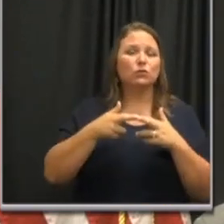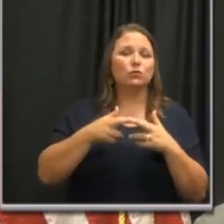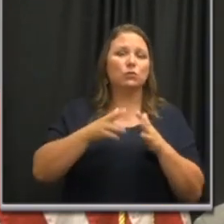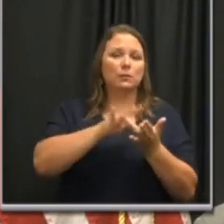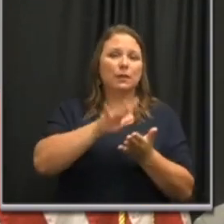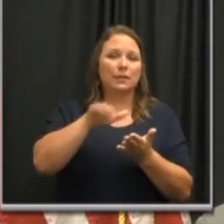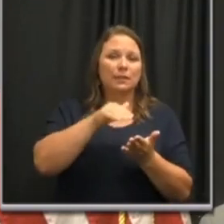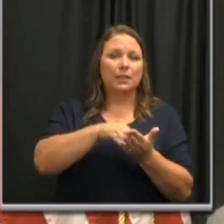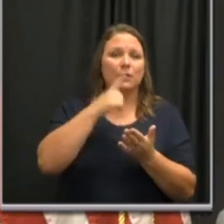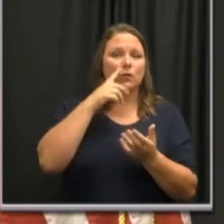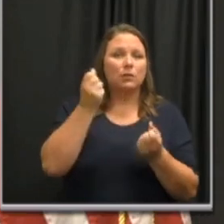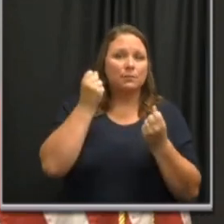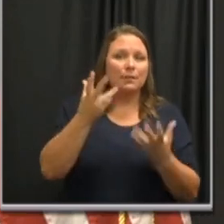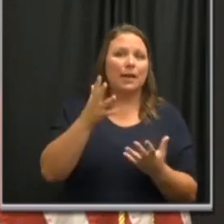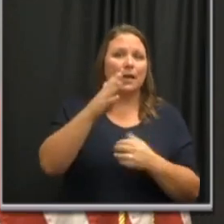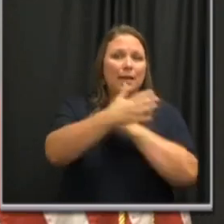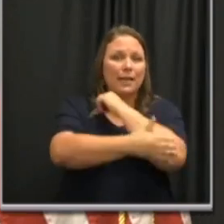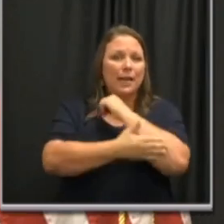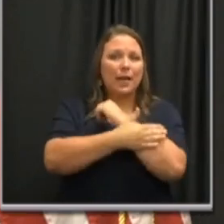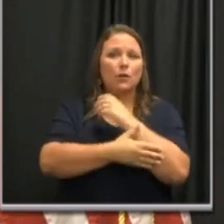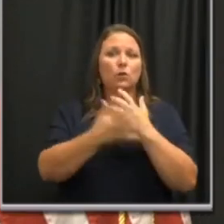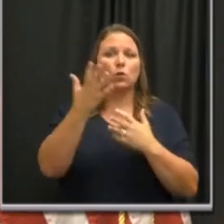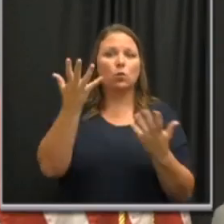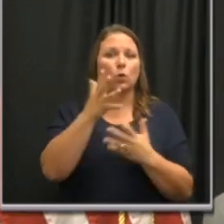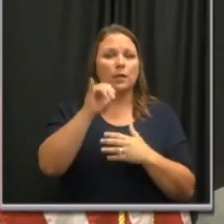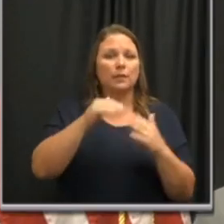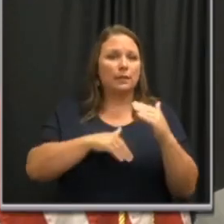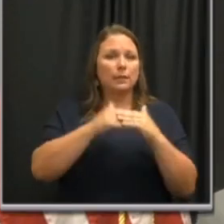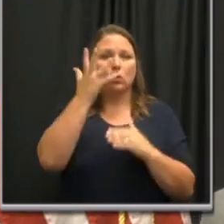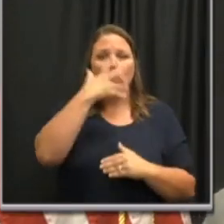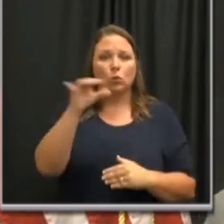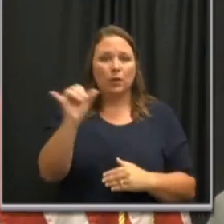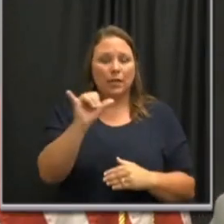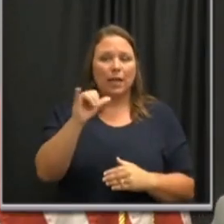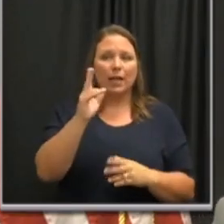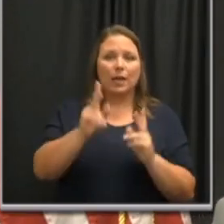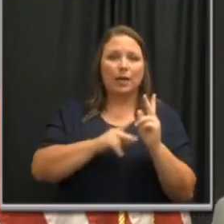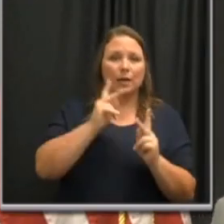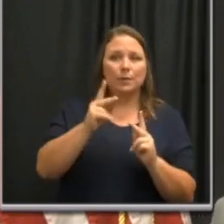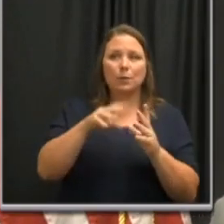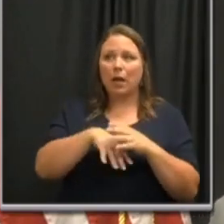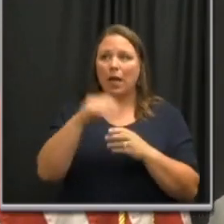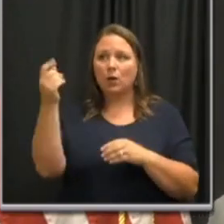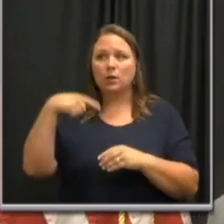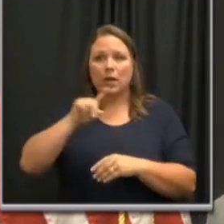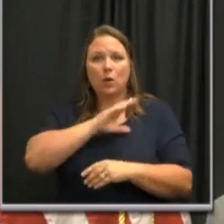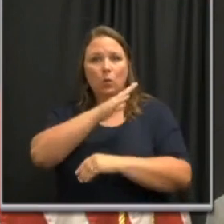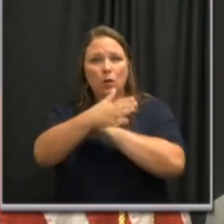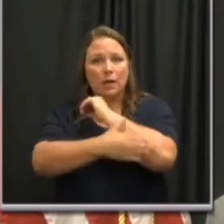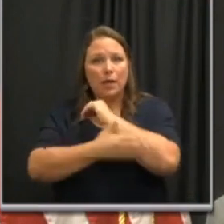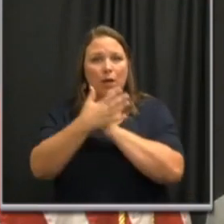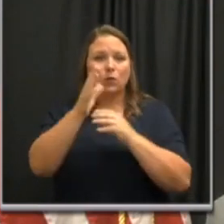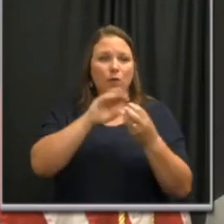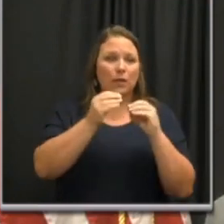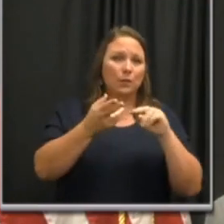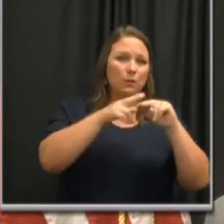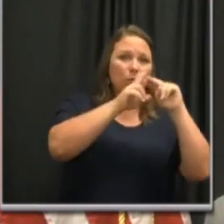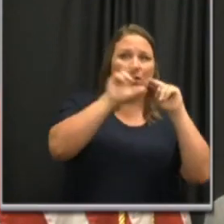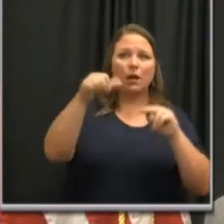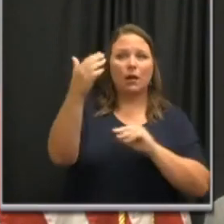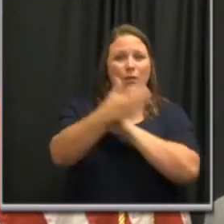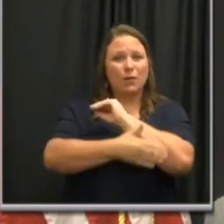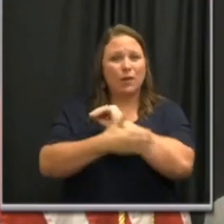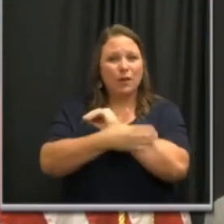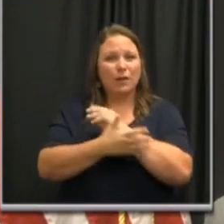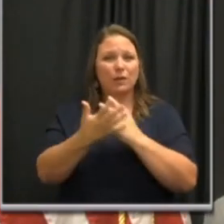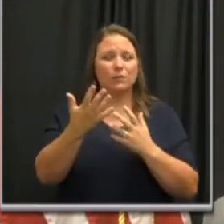lot of our surrounding counties. What does the capacity look like, to serve people outside our county and maybe numbers rising in other areas?